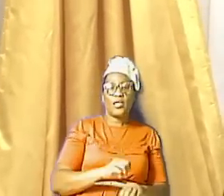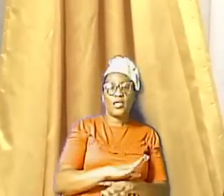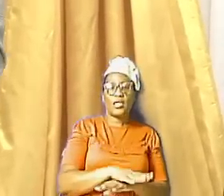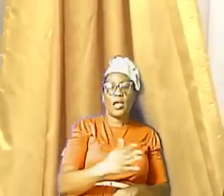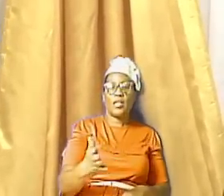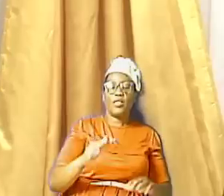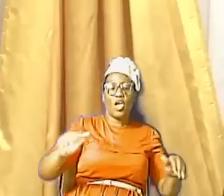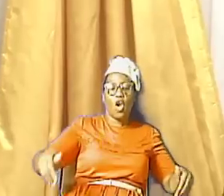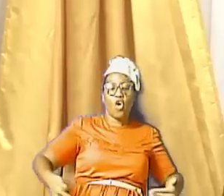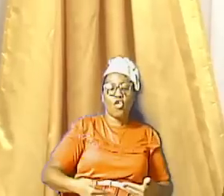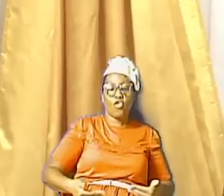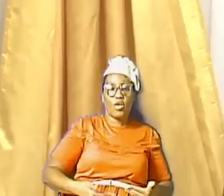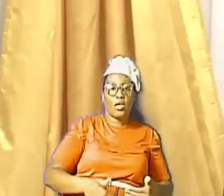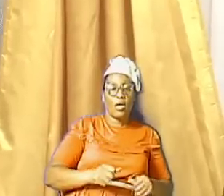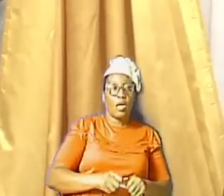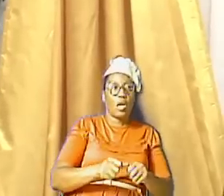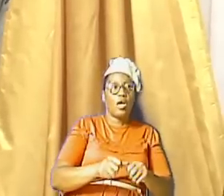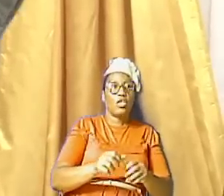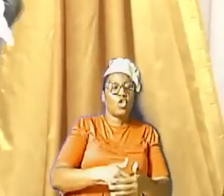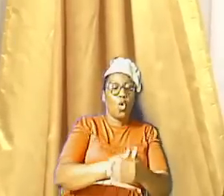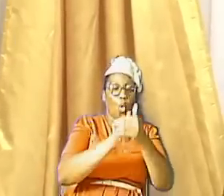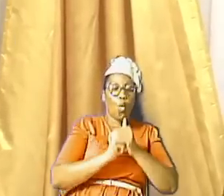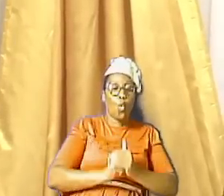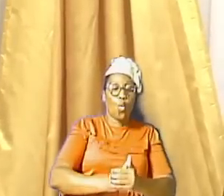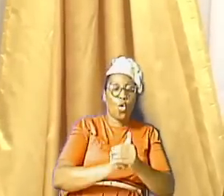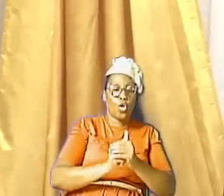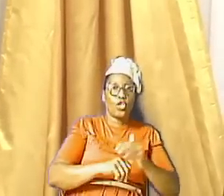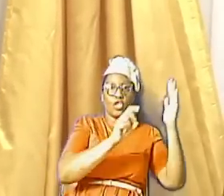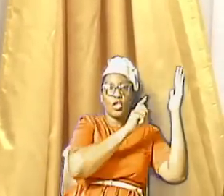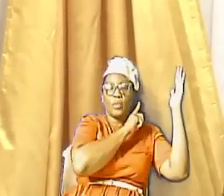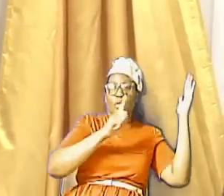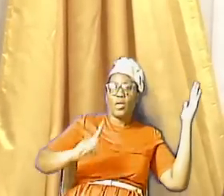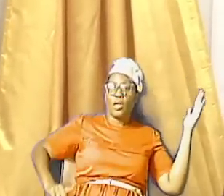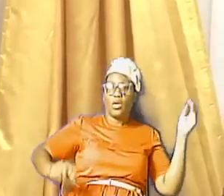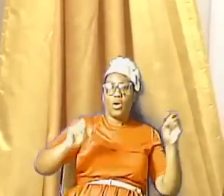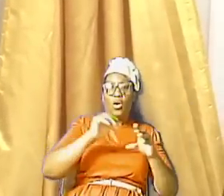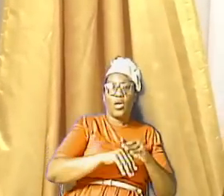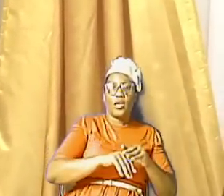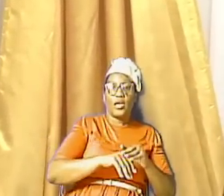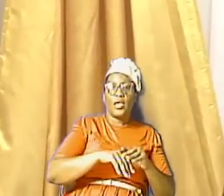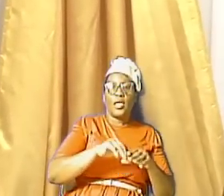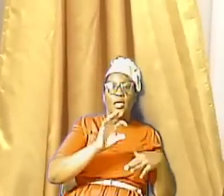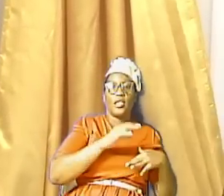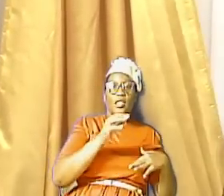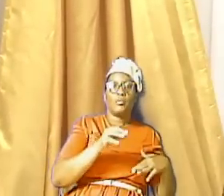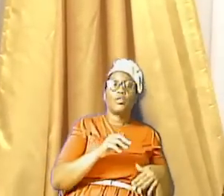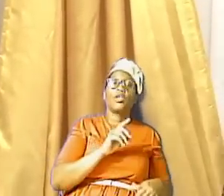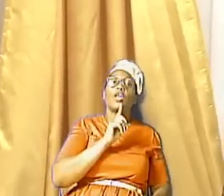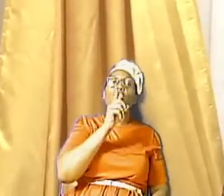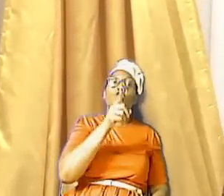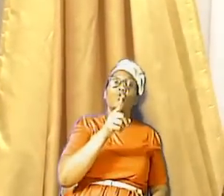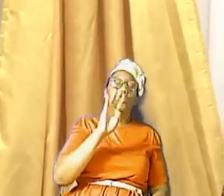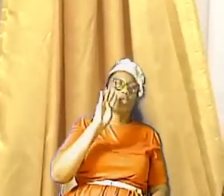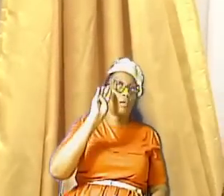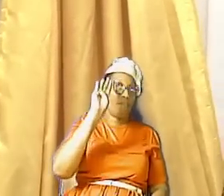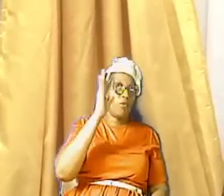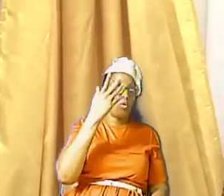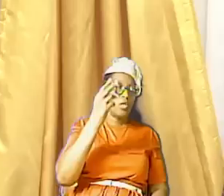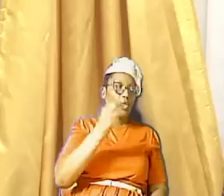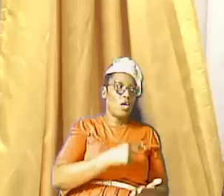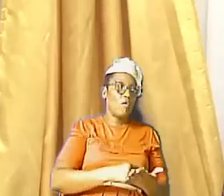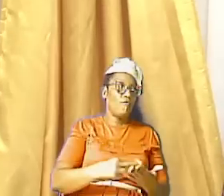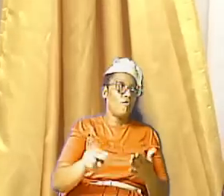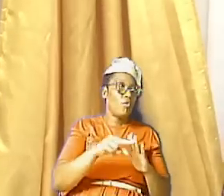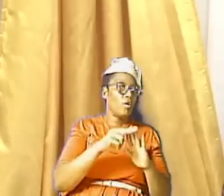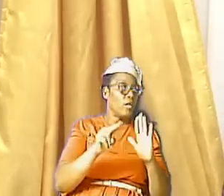Let's continue to worship the Lord in spirit and in truth and in the beauty of holiness. God bless you.